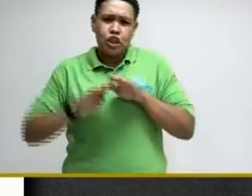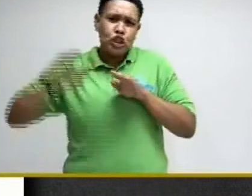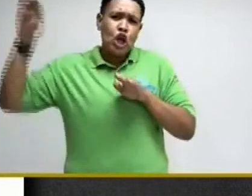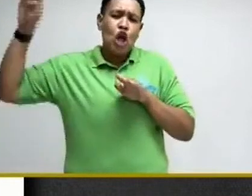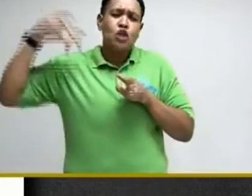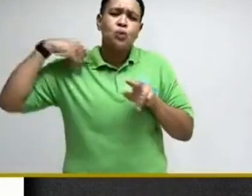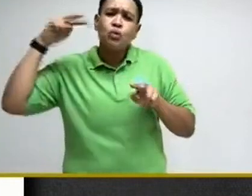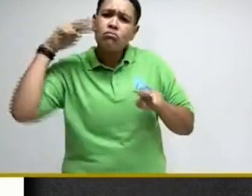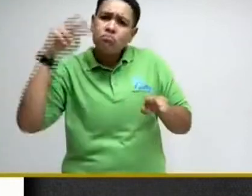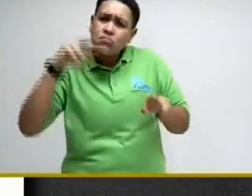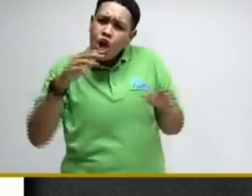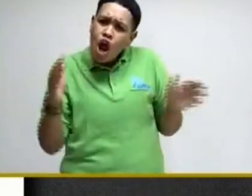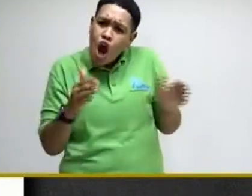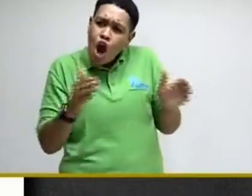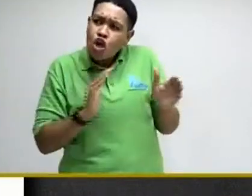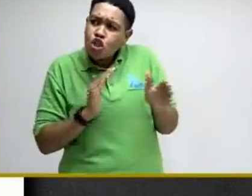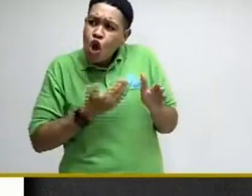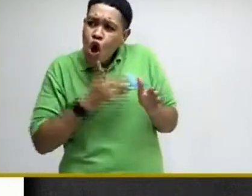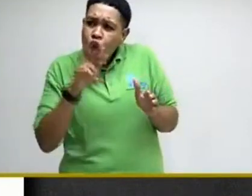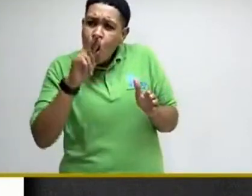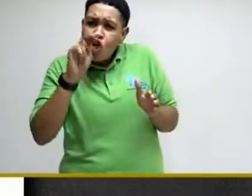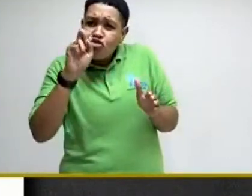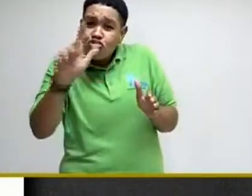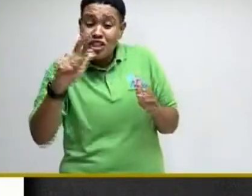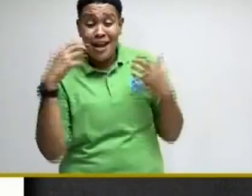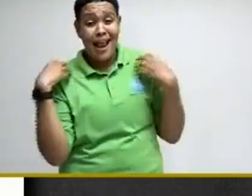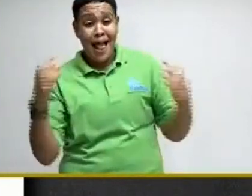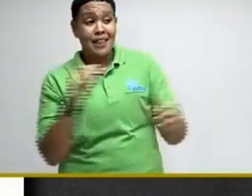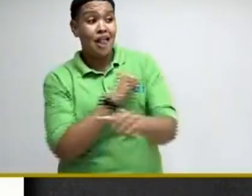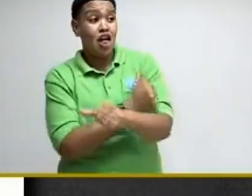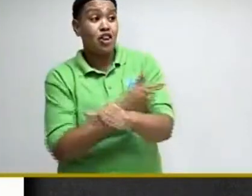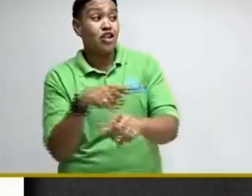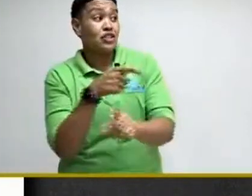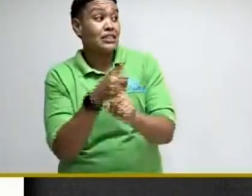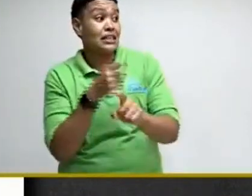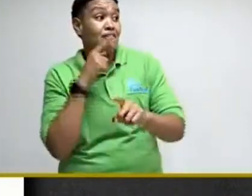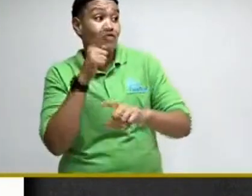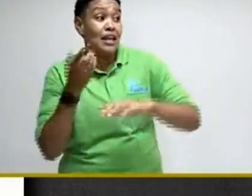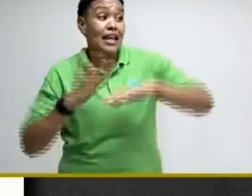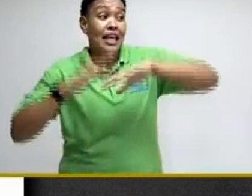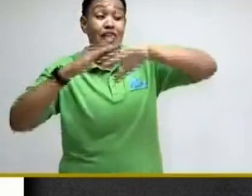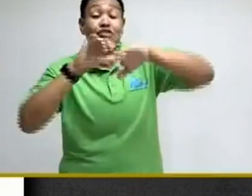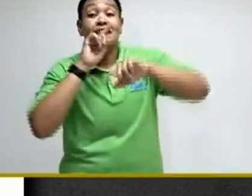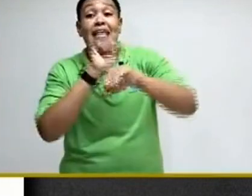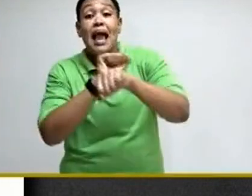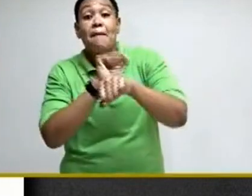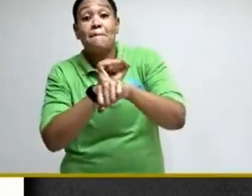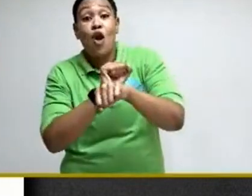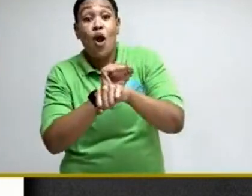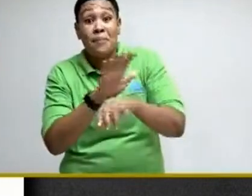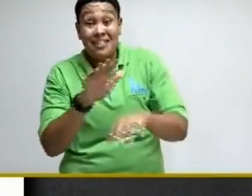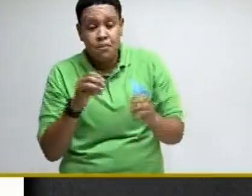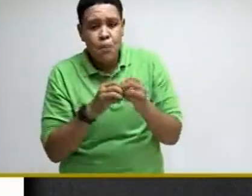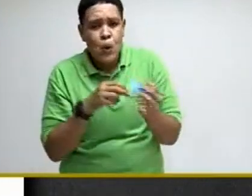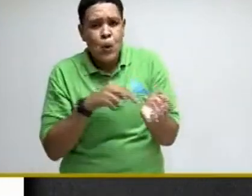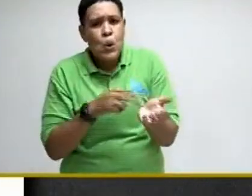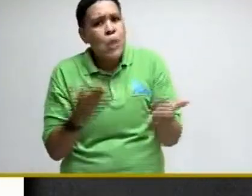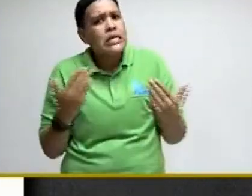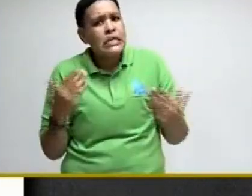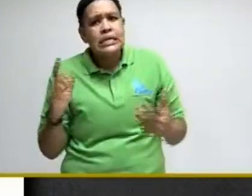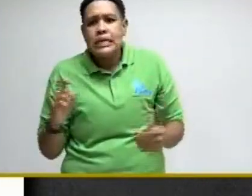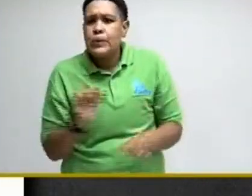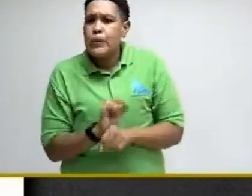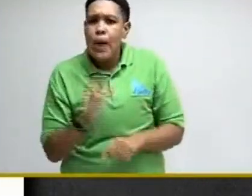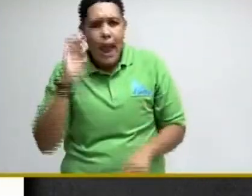have encouraged our regional health authorities to increase the employment of our nurses. We